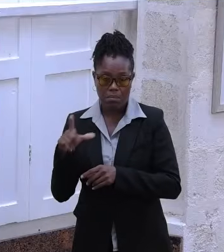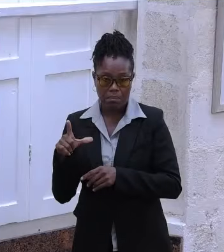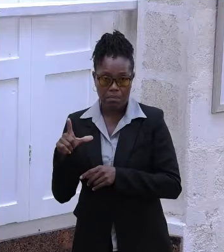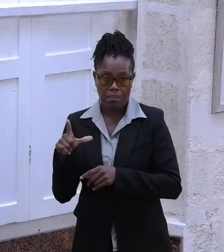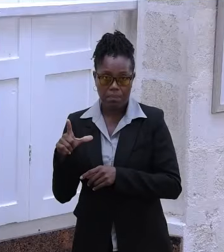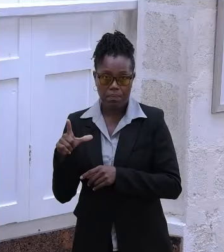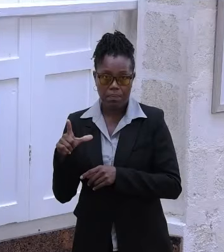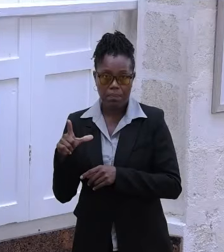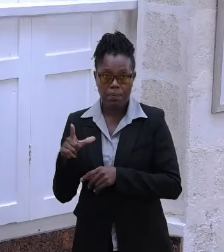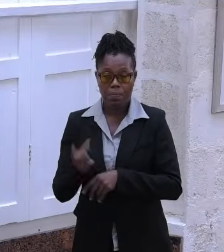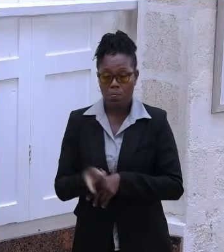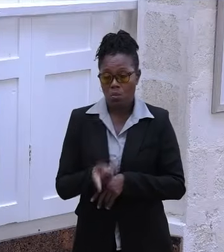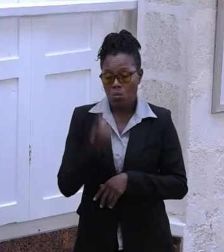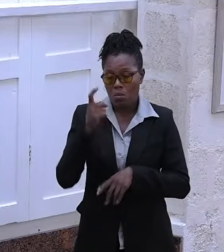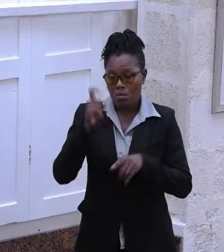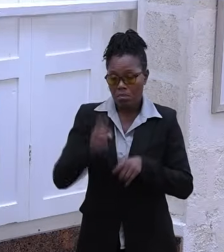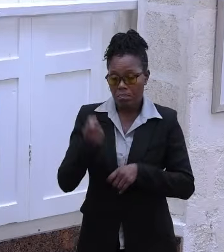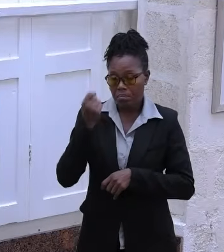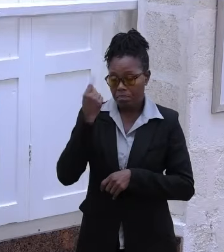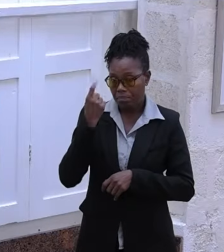and one has to understand that